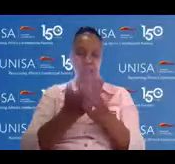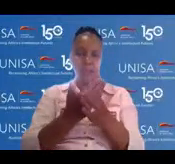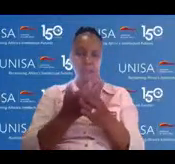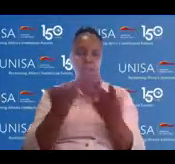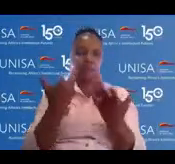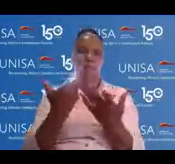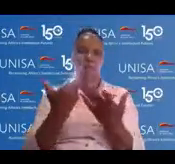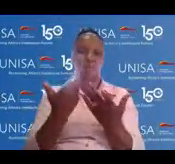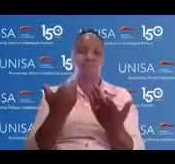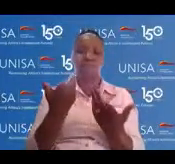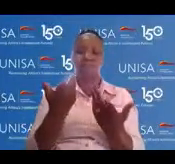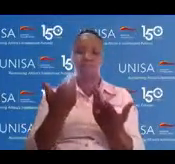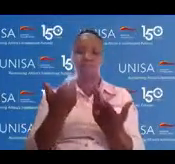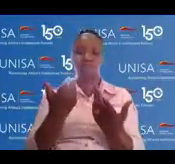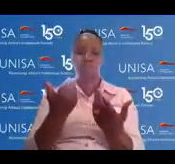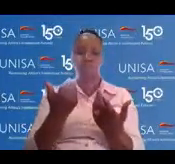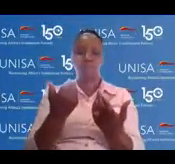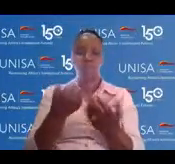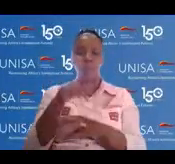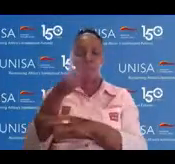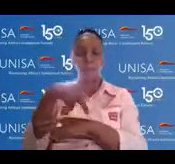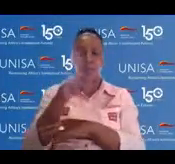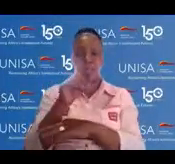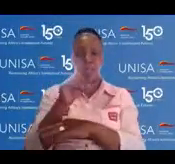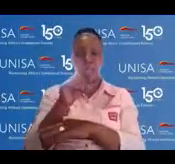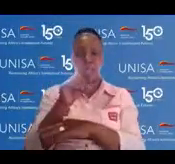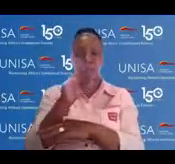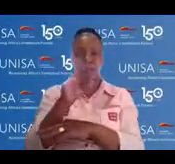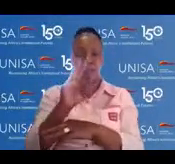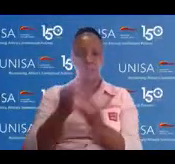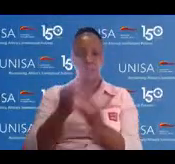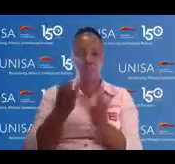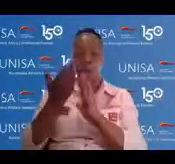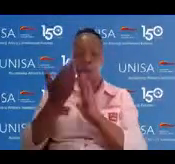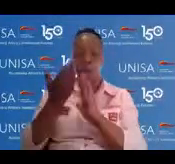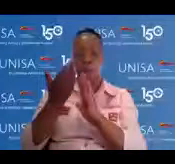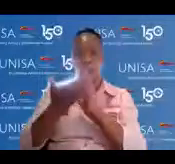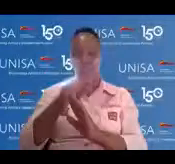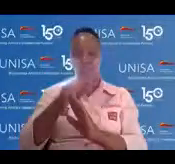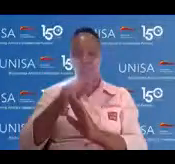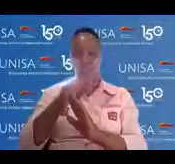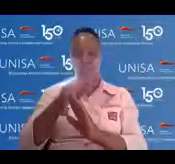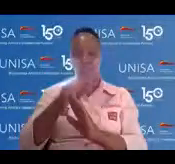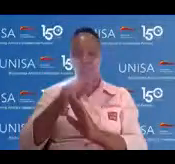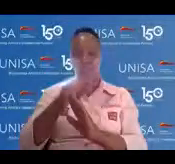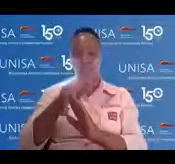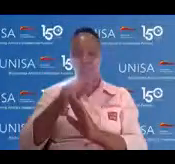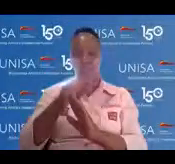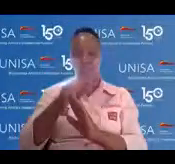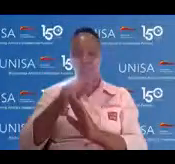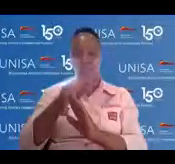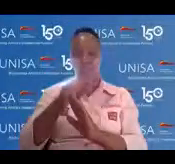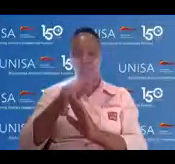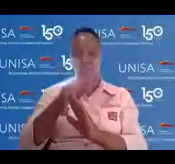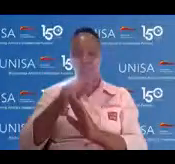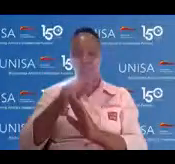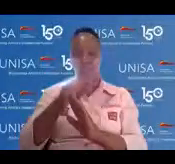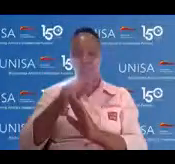sample PDF. I'm going to upload that file. Just at this point, if you accidentally